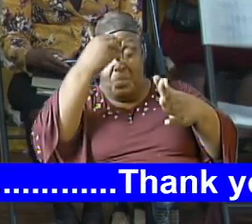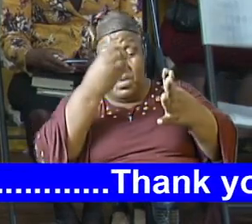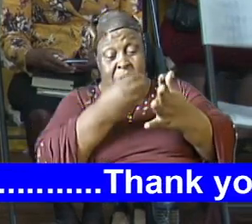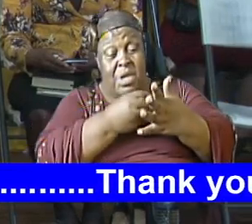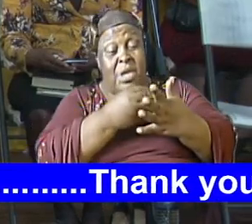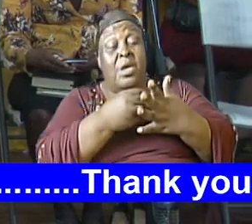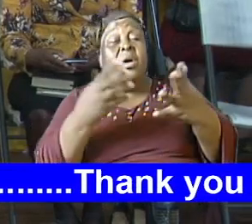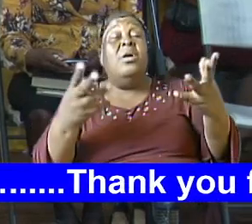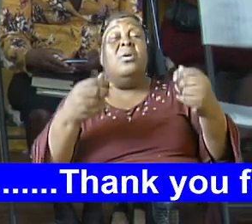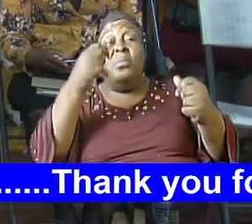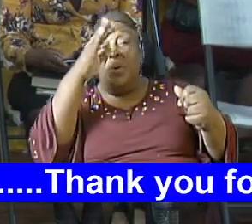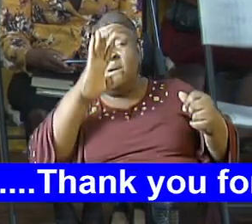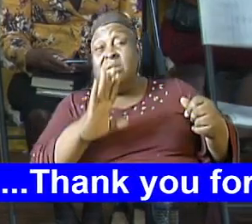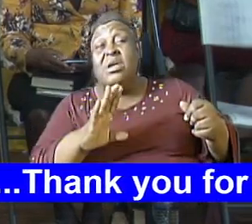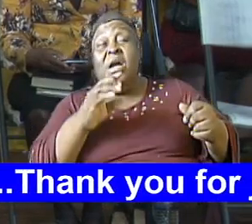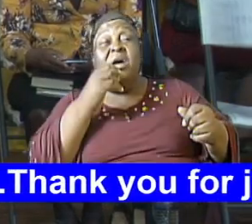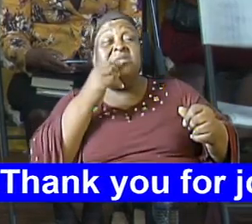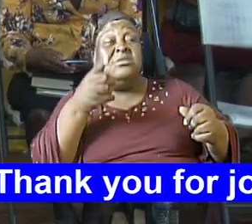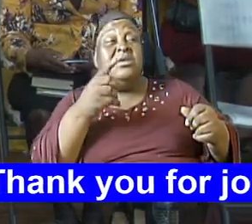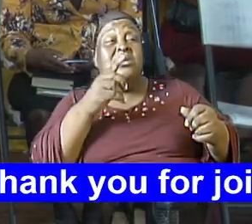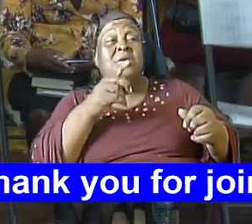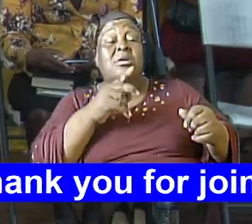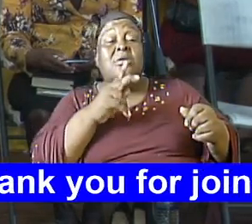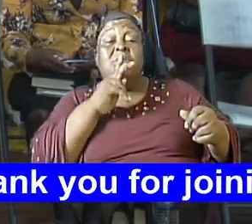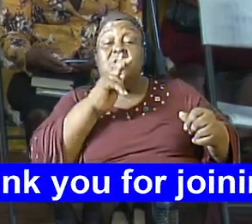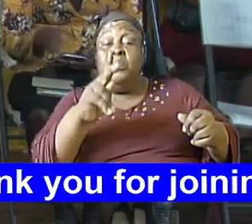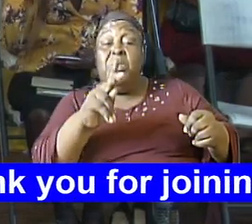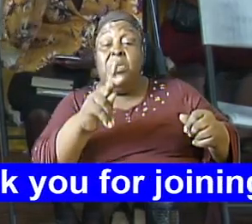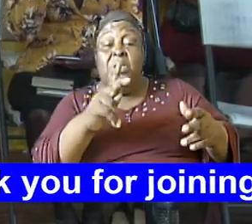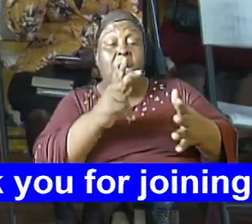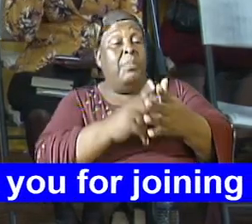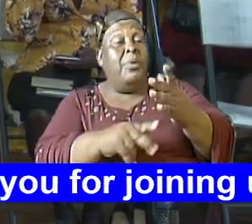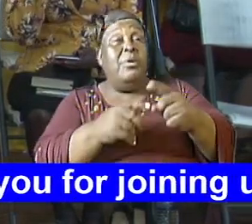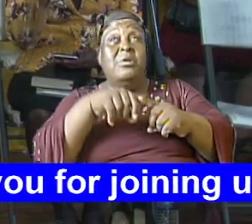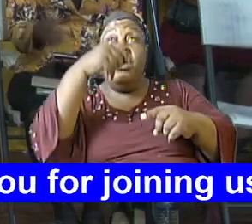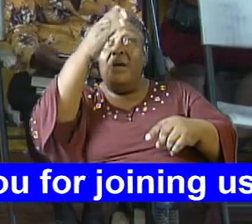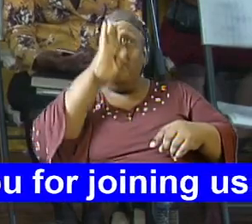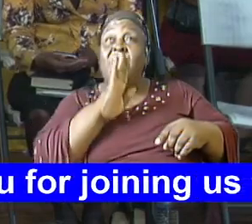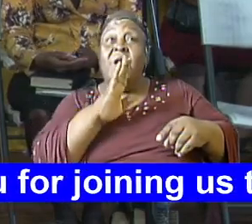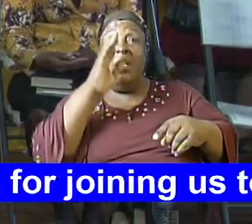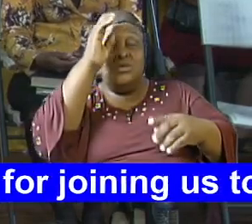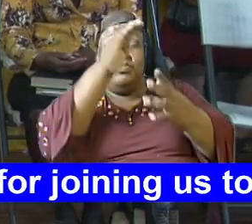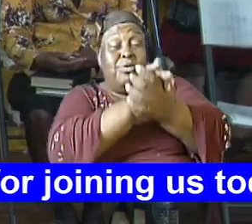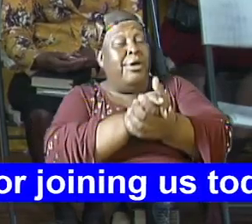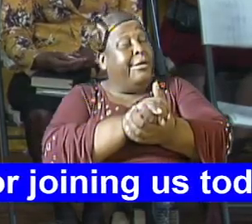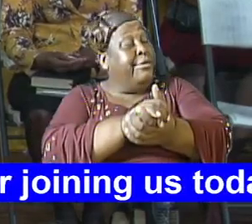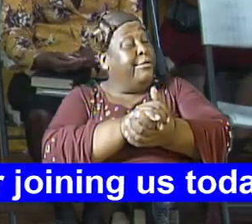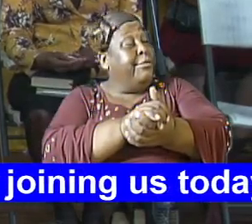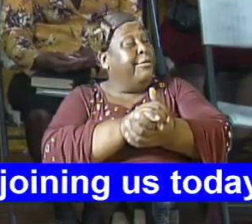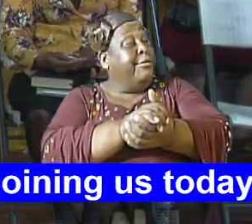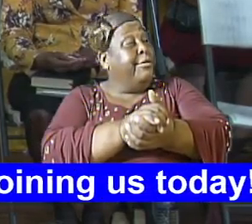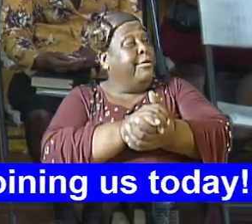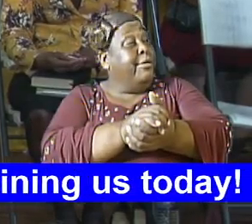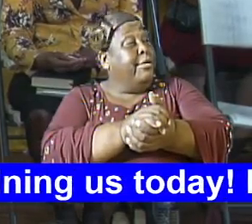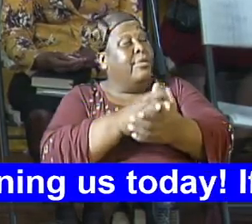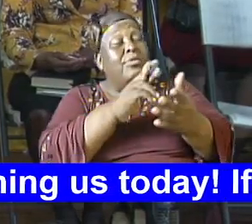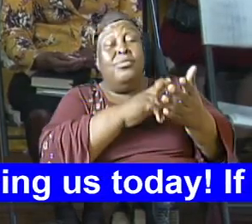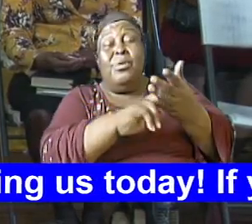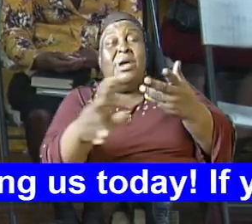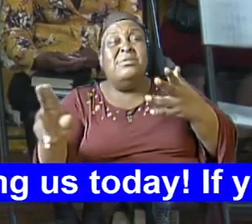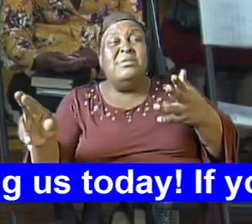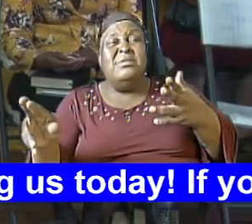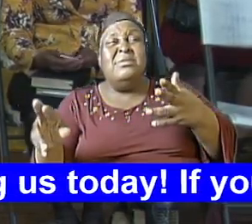obey what God has put in place to be a part of his bride. If the Bible says the